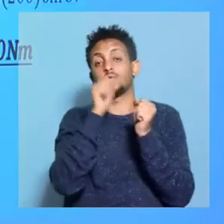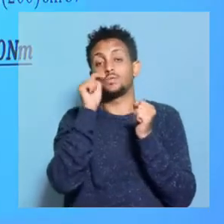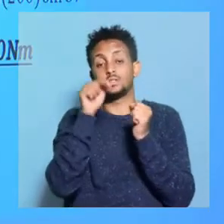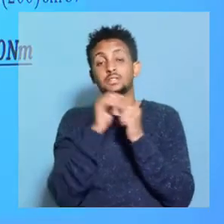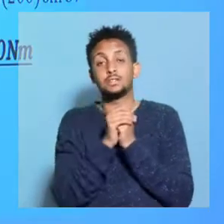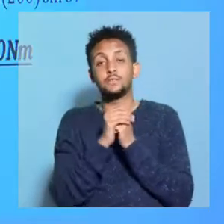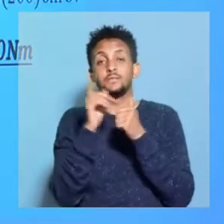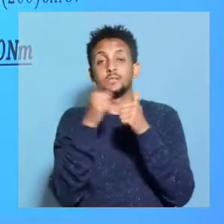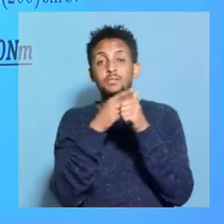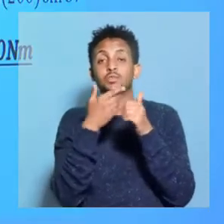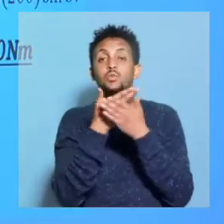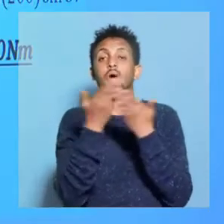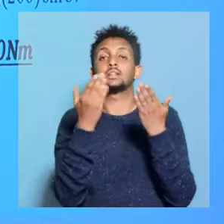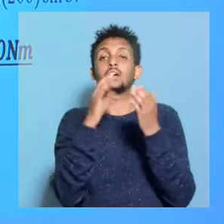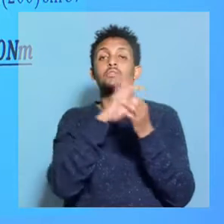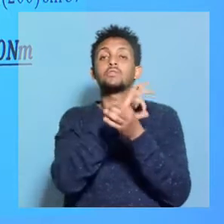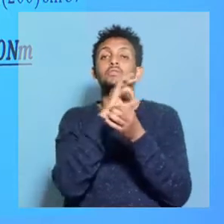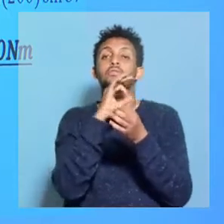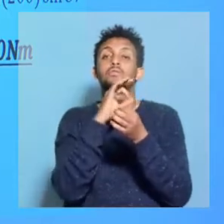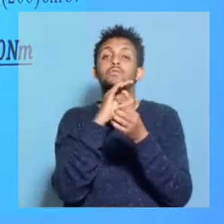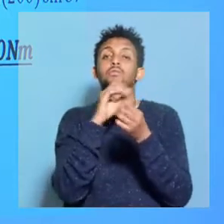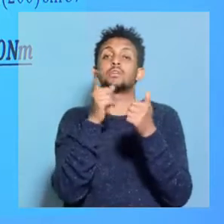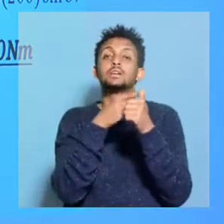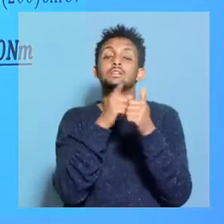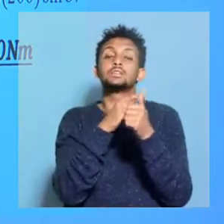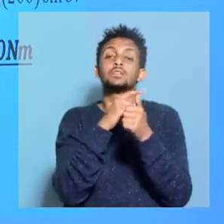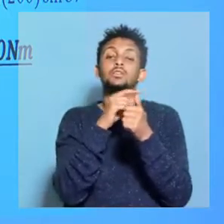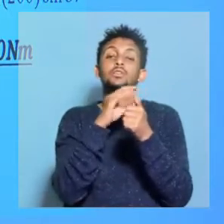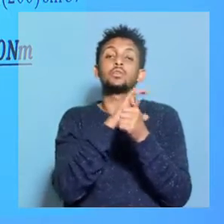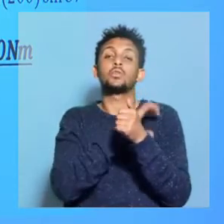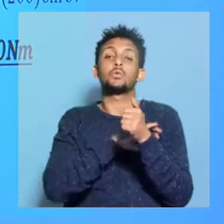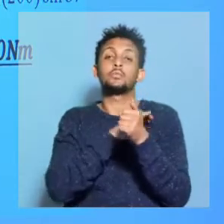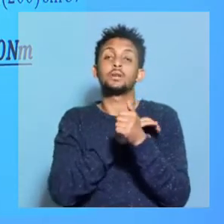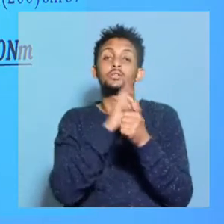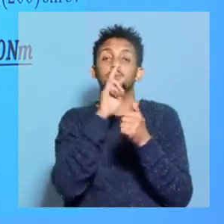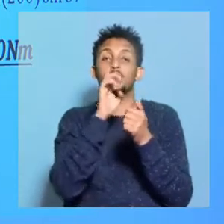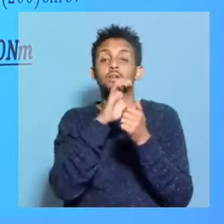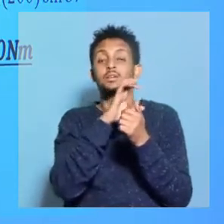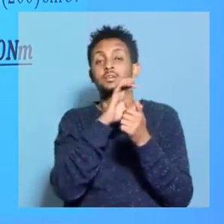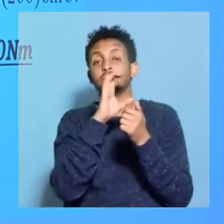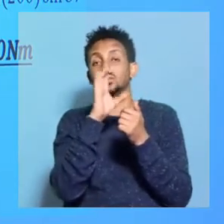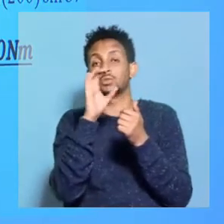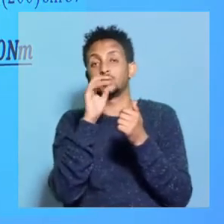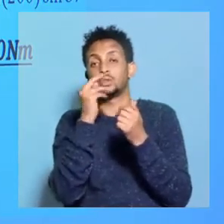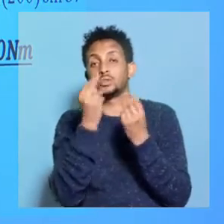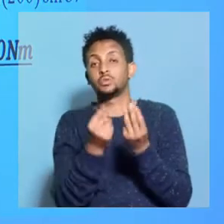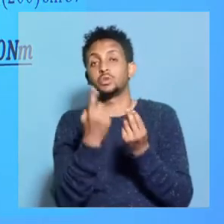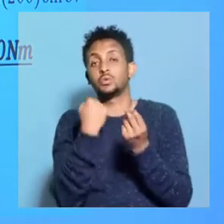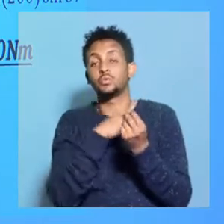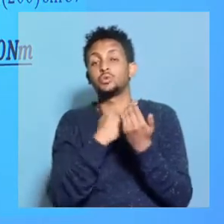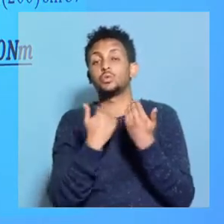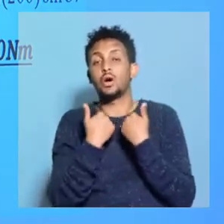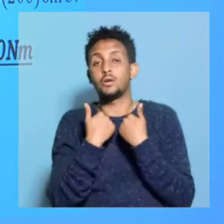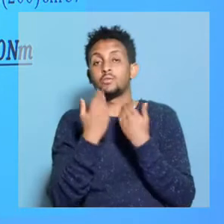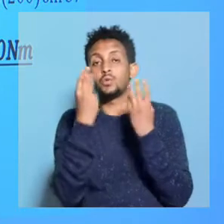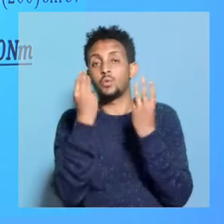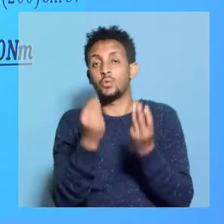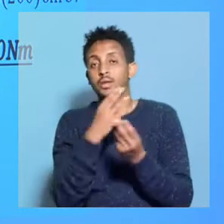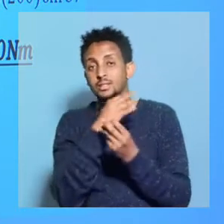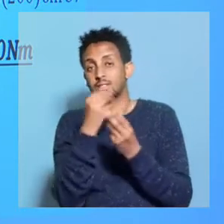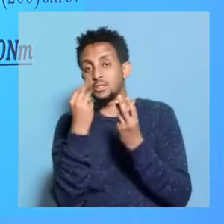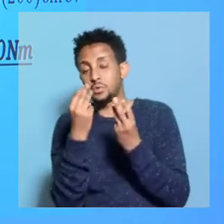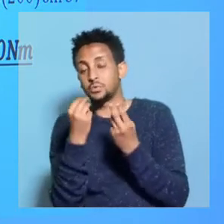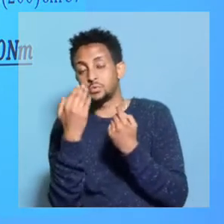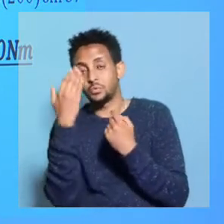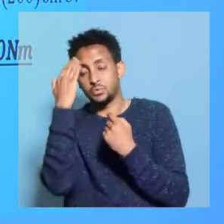this, first, what are the force components? The first force component is 200 Newton due to the load. And here you have a weight, and the weight